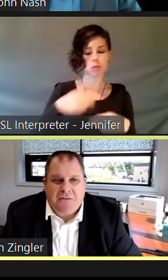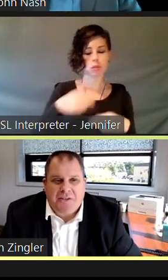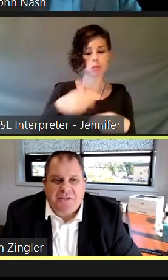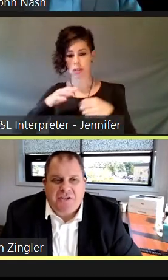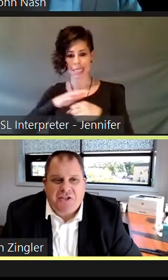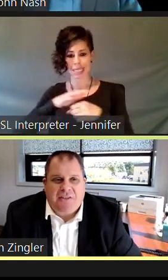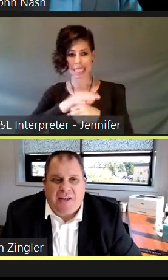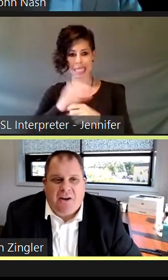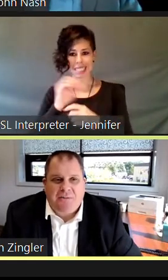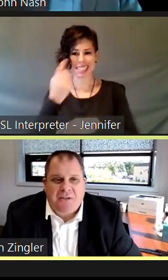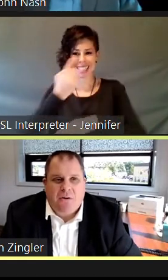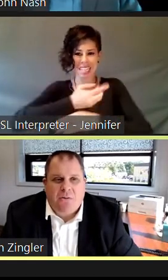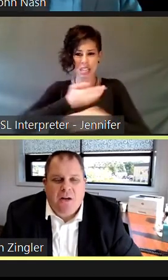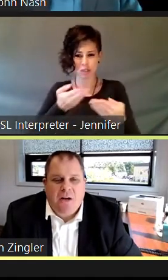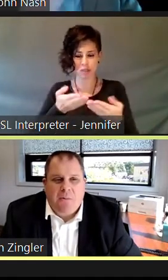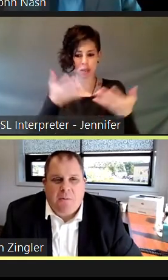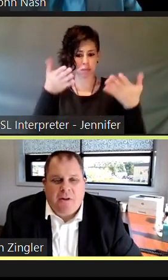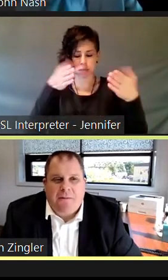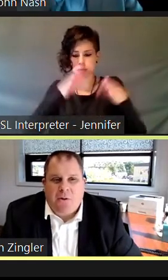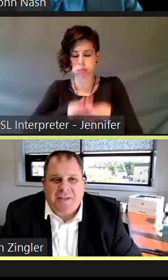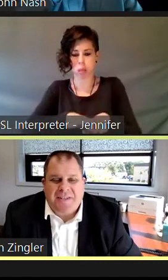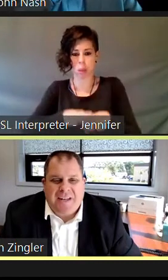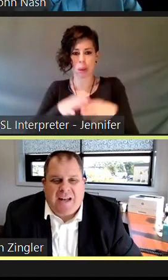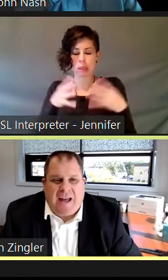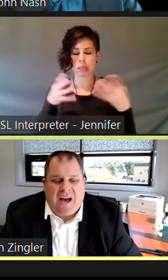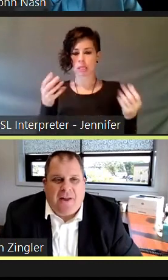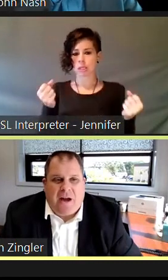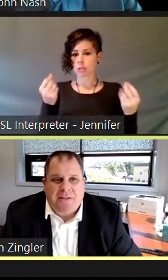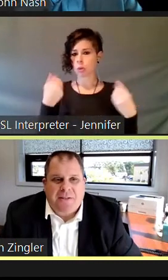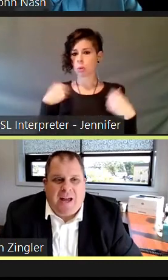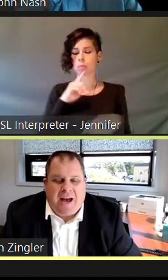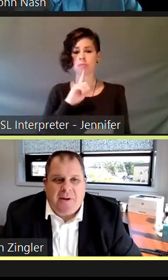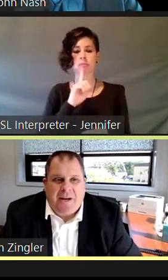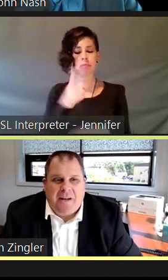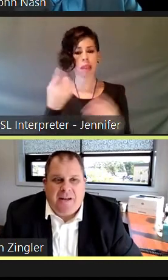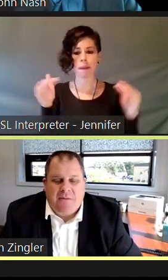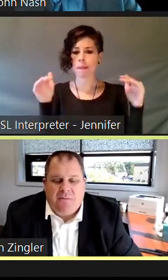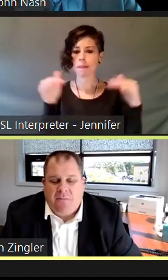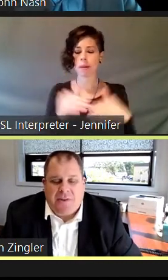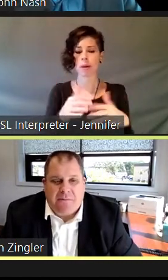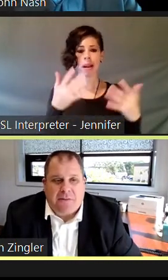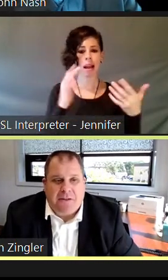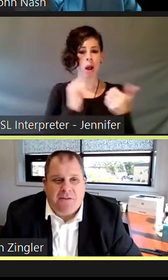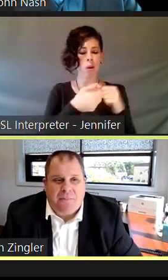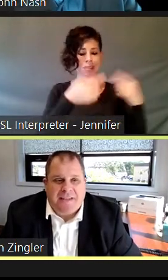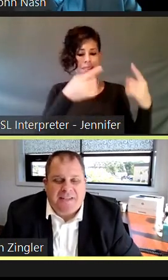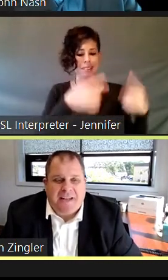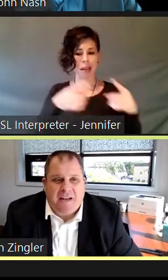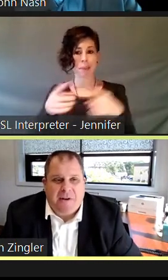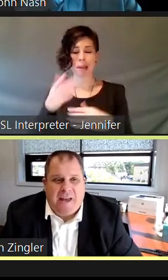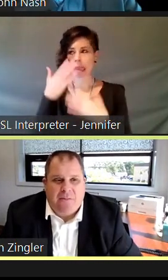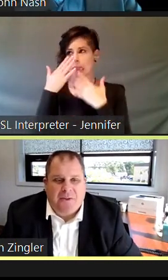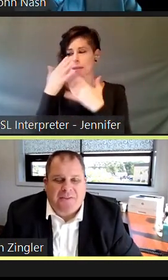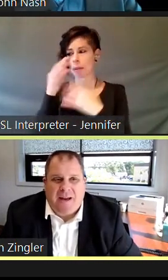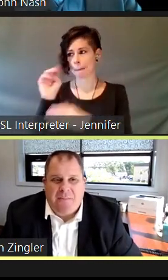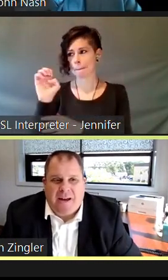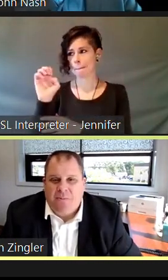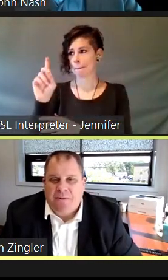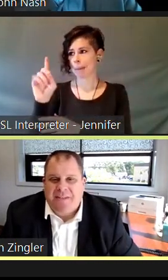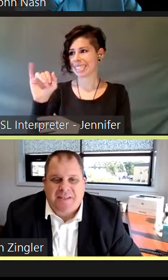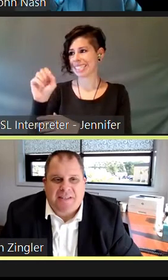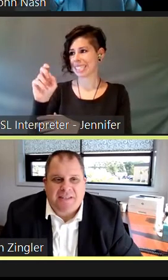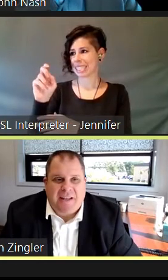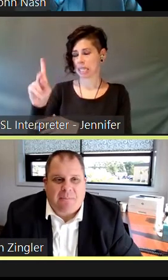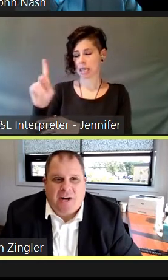day services had shut down. So we really focused in on how that was happening. And thankfully to MediSked, we had real-time data